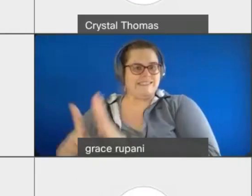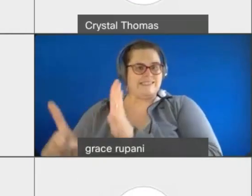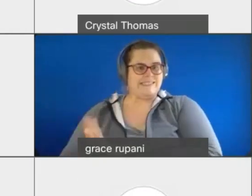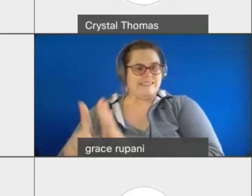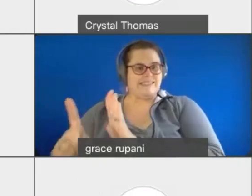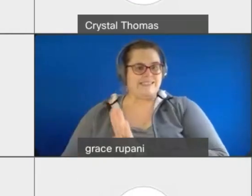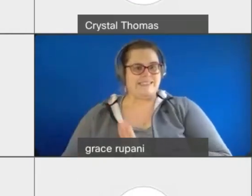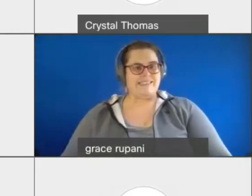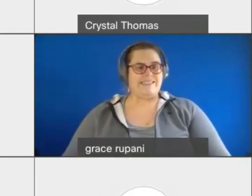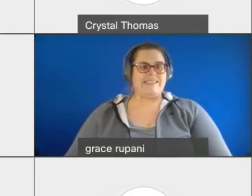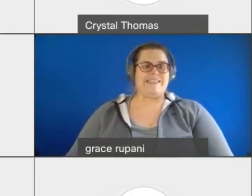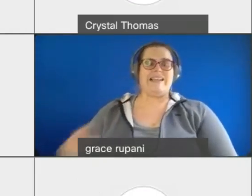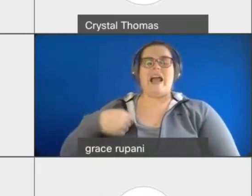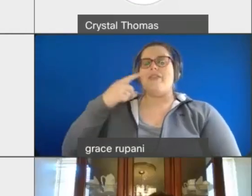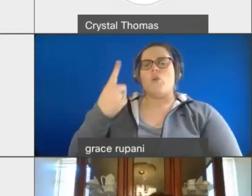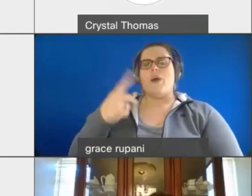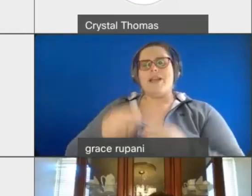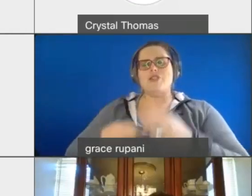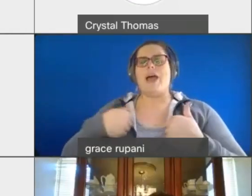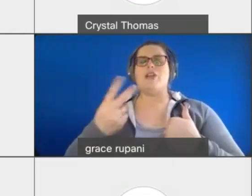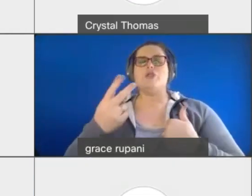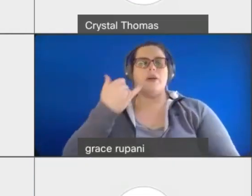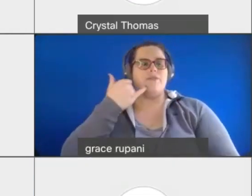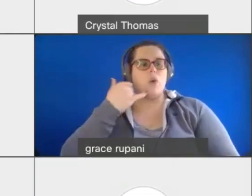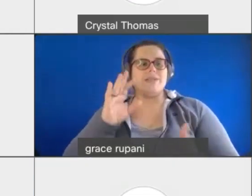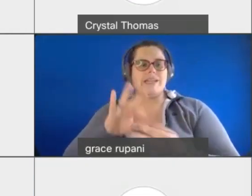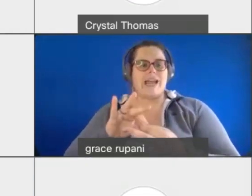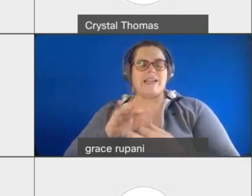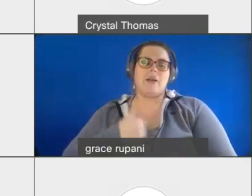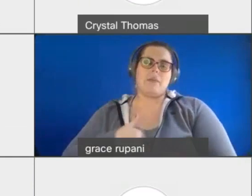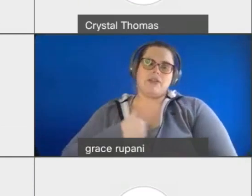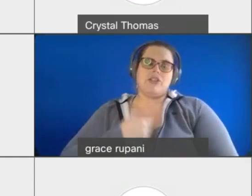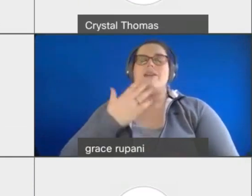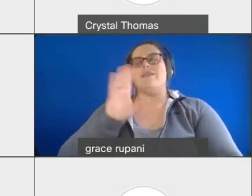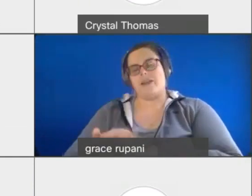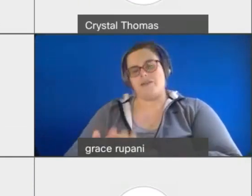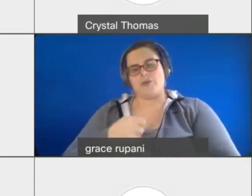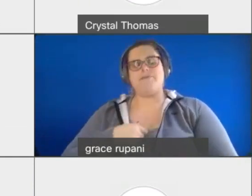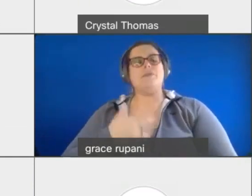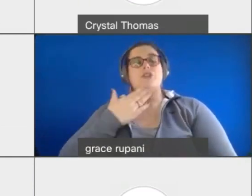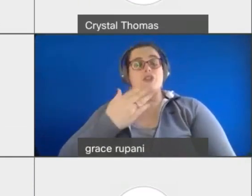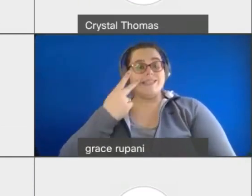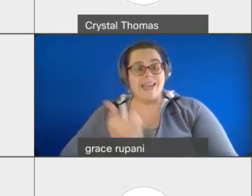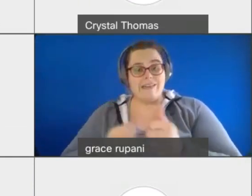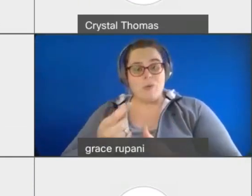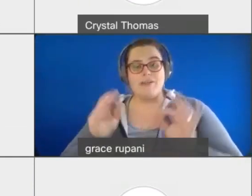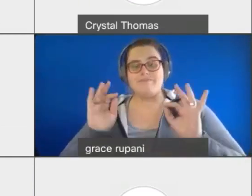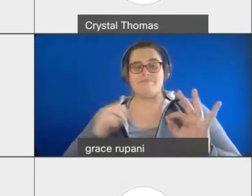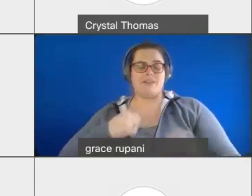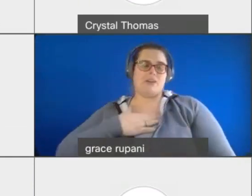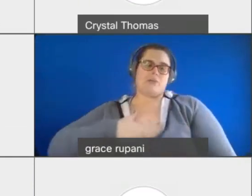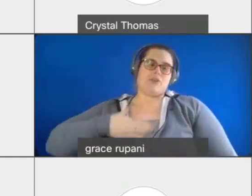Okay, I think one of the issues, I had two phone calls. I apologize. Good afternoon. It is so good to see everyone, and I truly appreciate